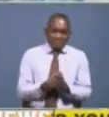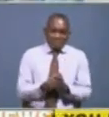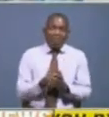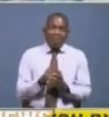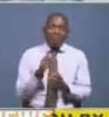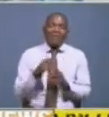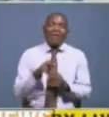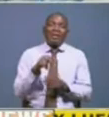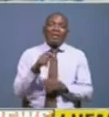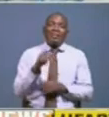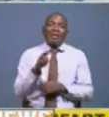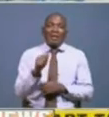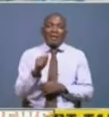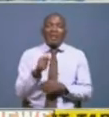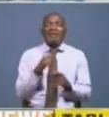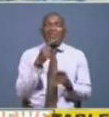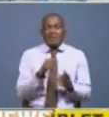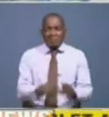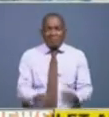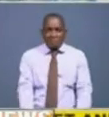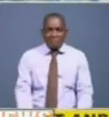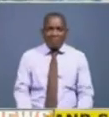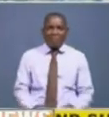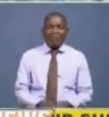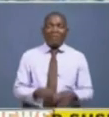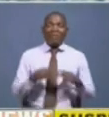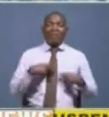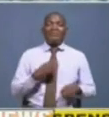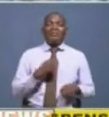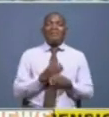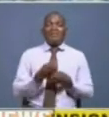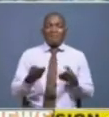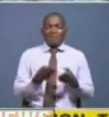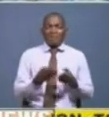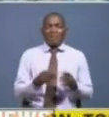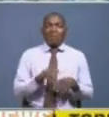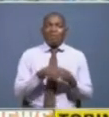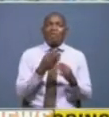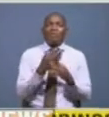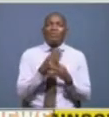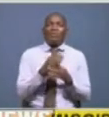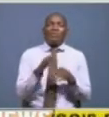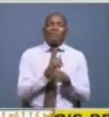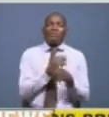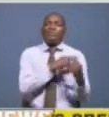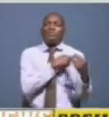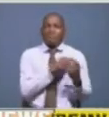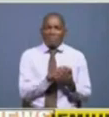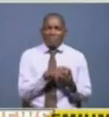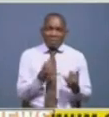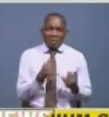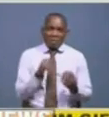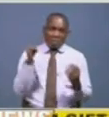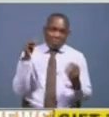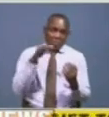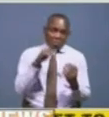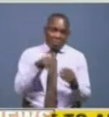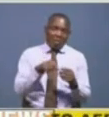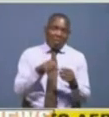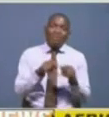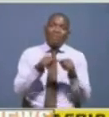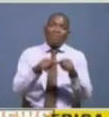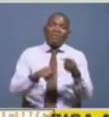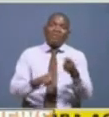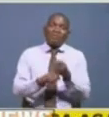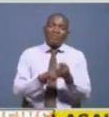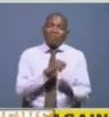Florence Taylor Akwa, emphasized that healthcare delivery is a shared responsibility. The hope is that with this continuous support,